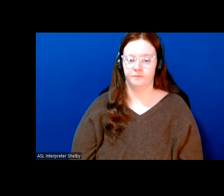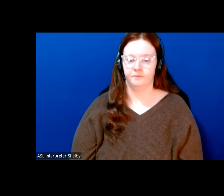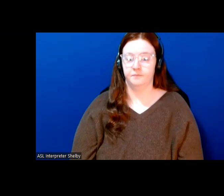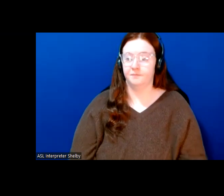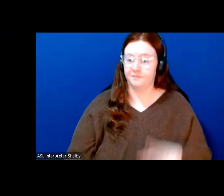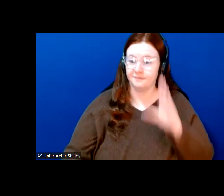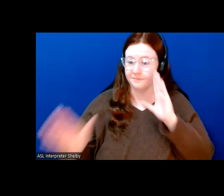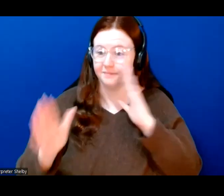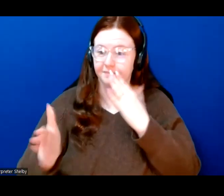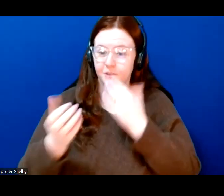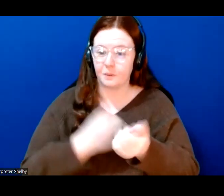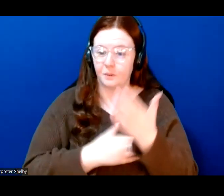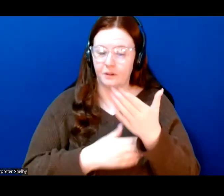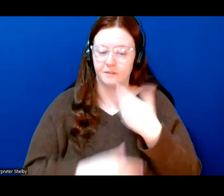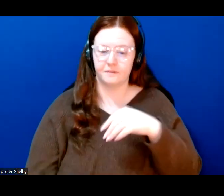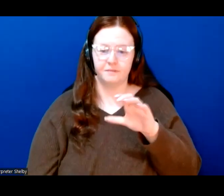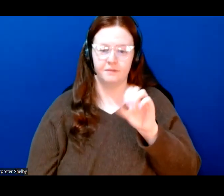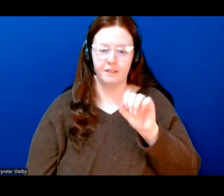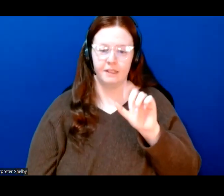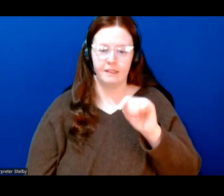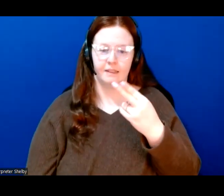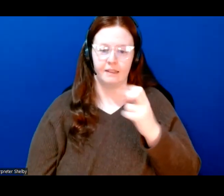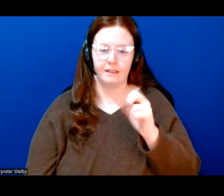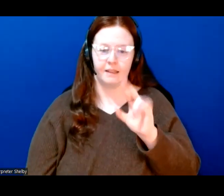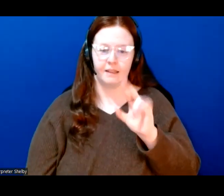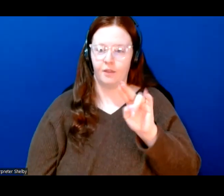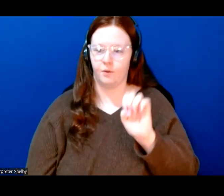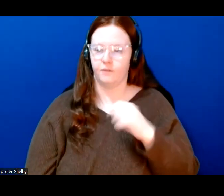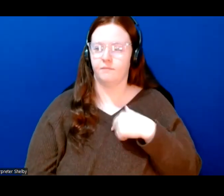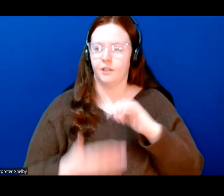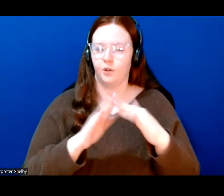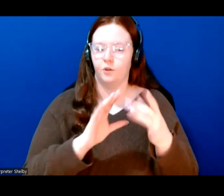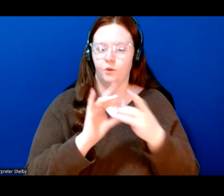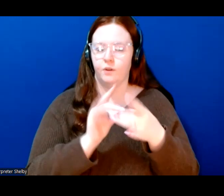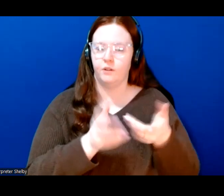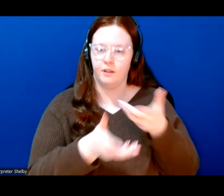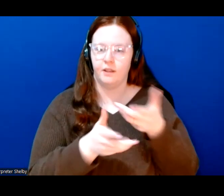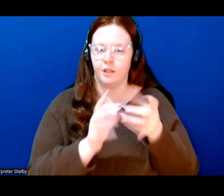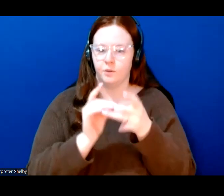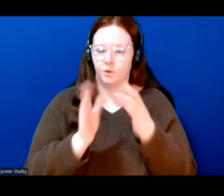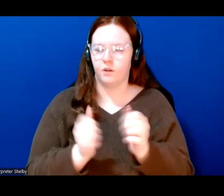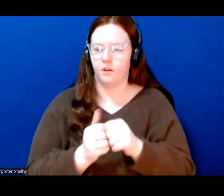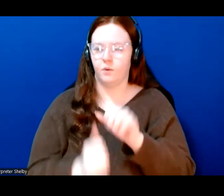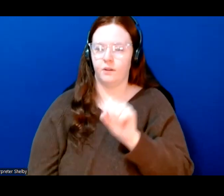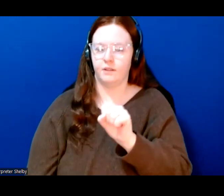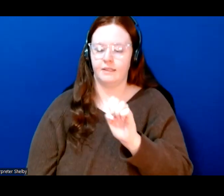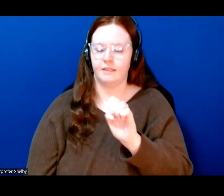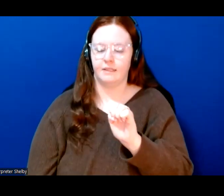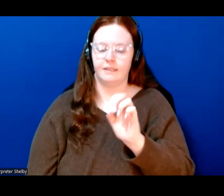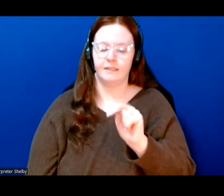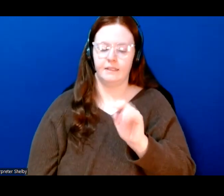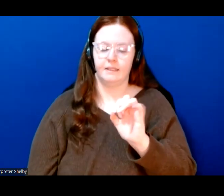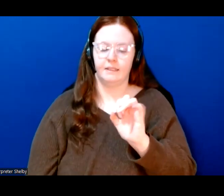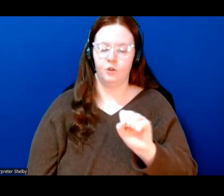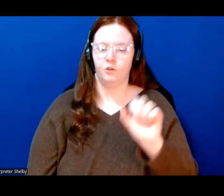Hi, good morning, everybody. My name is Catherine Connolly. I'm the Community Relations and Engagement Coordinator with Seniors NL. Welcome to this week's